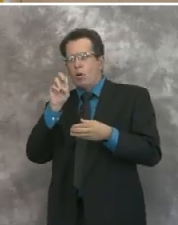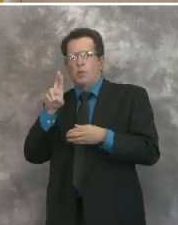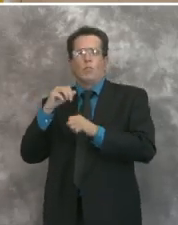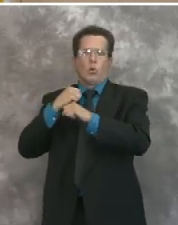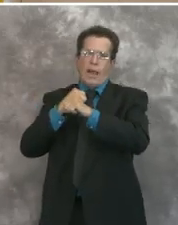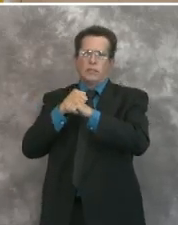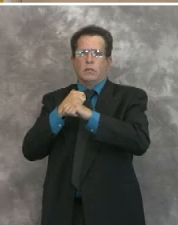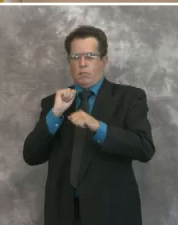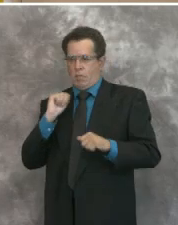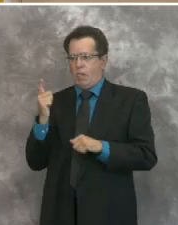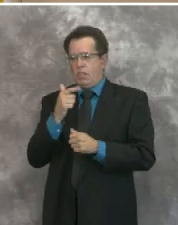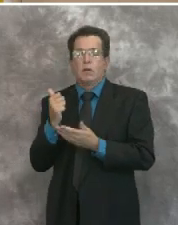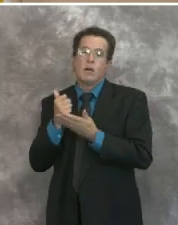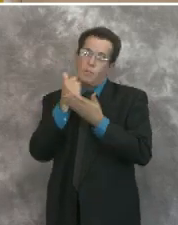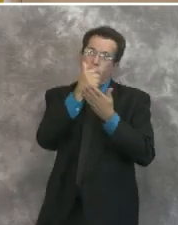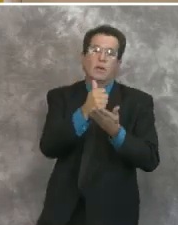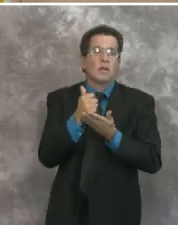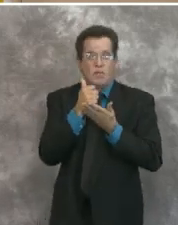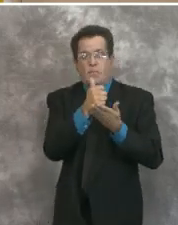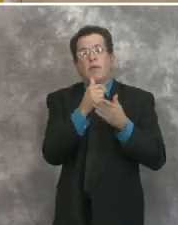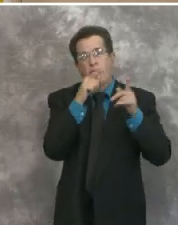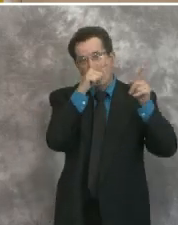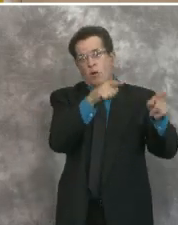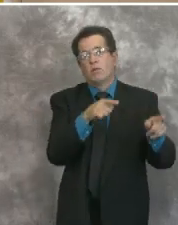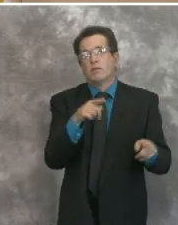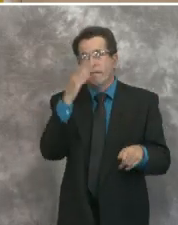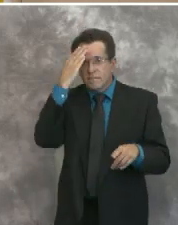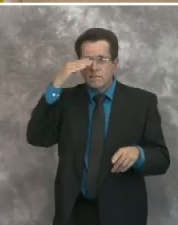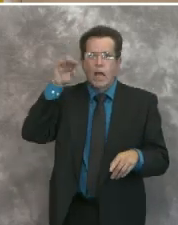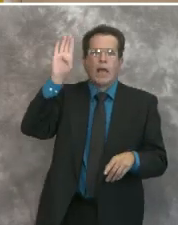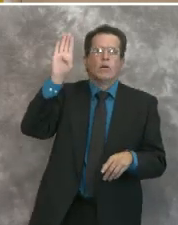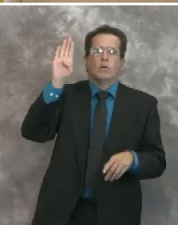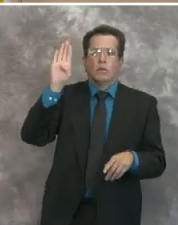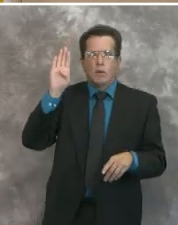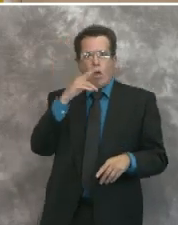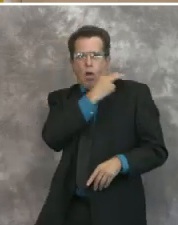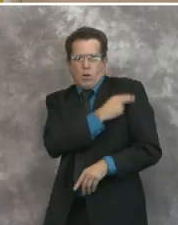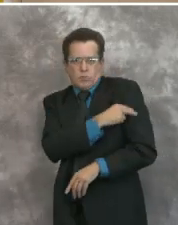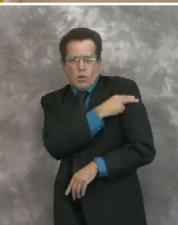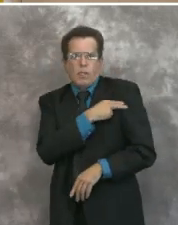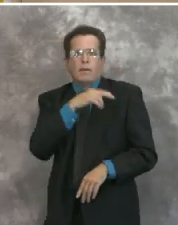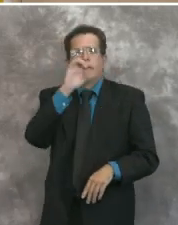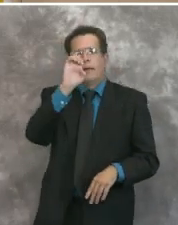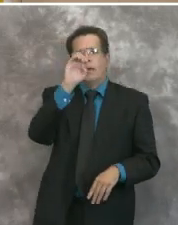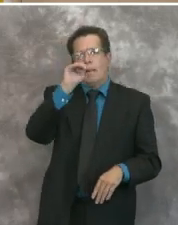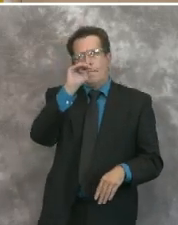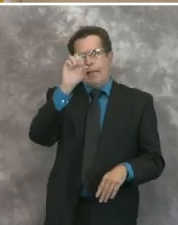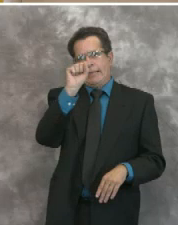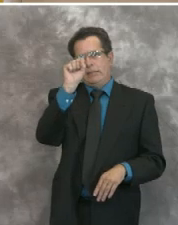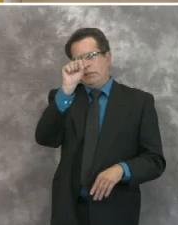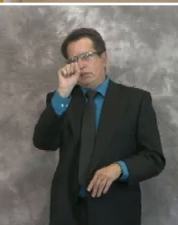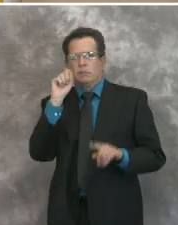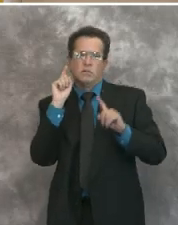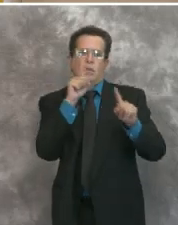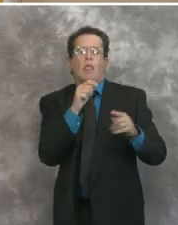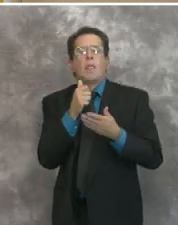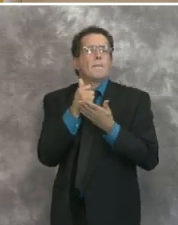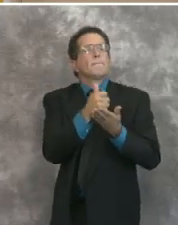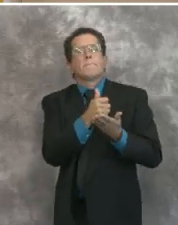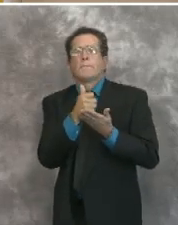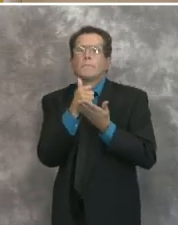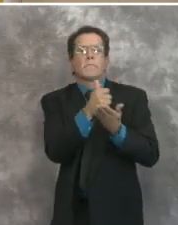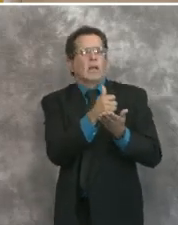our hospitals, as well as our fire rescue and EMS system. And those